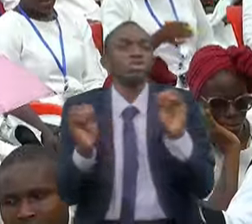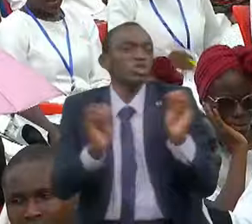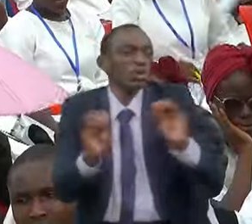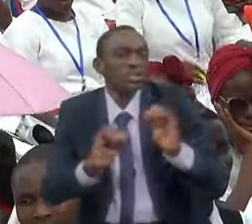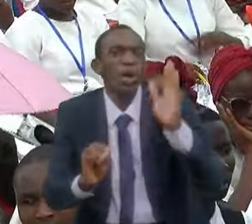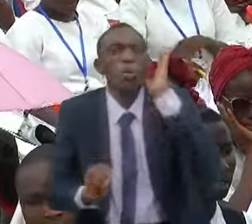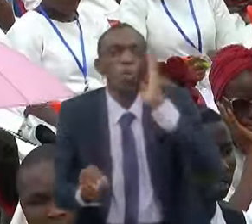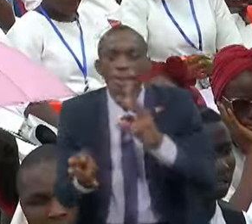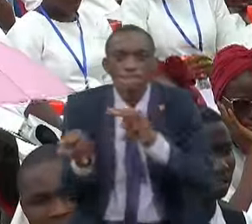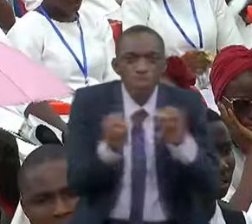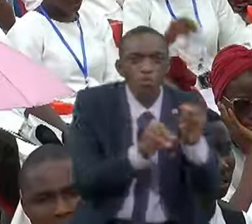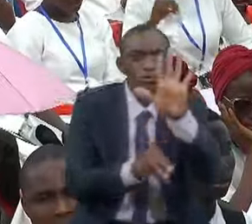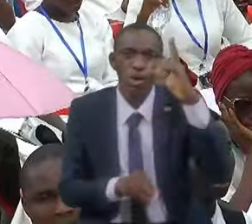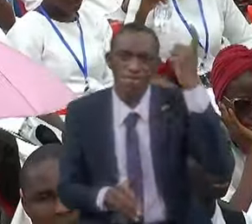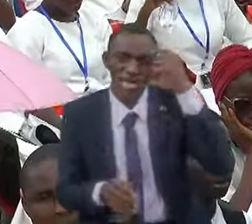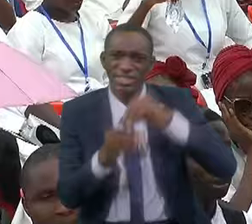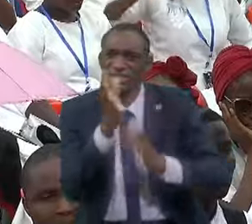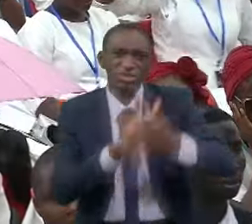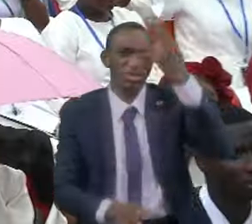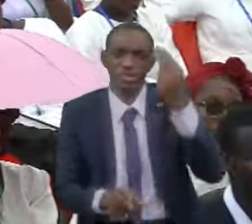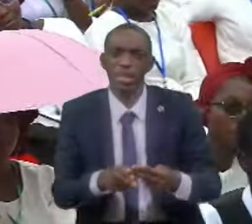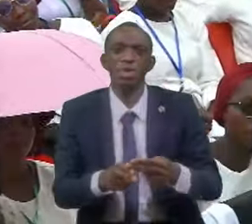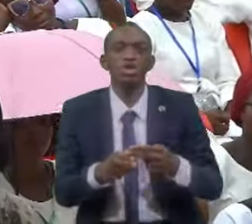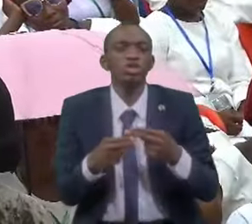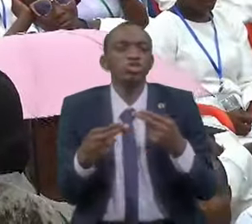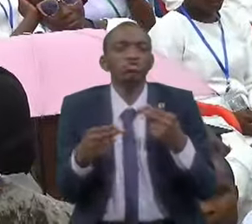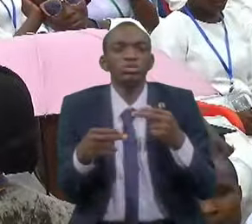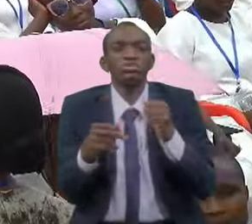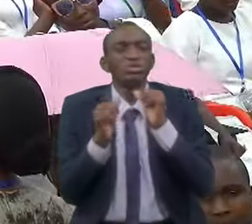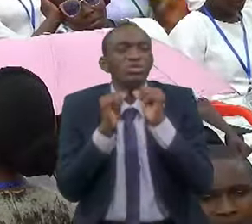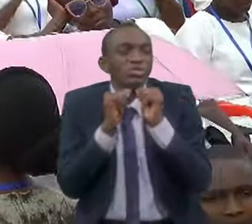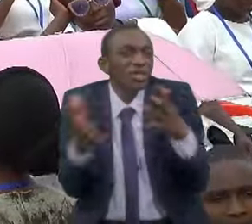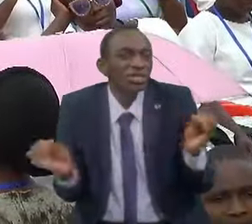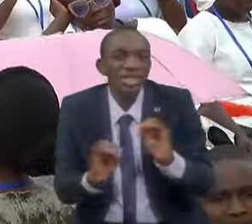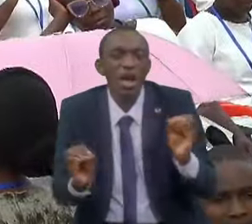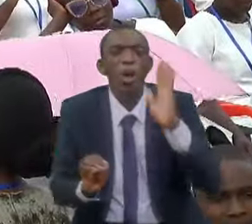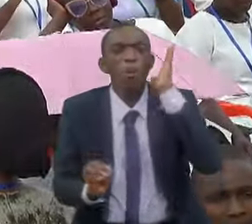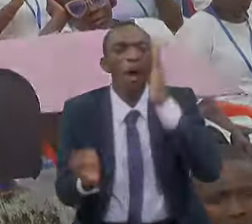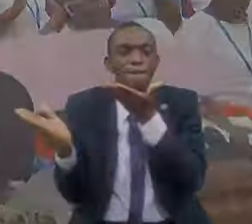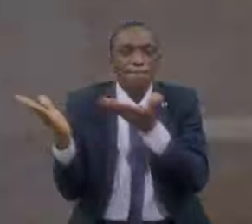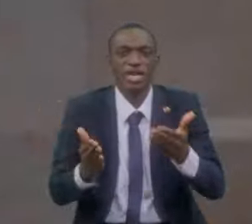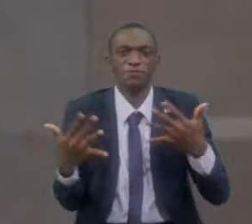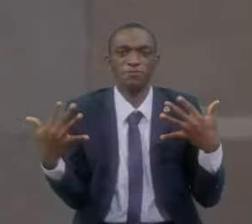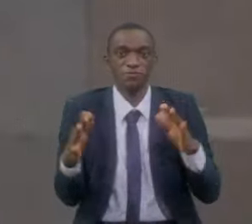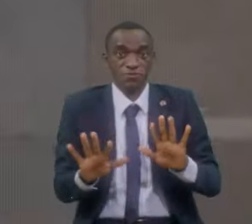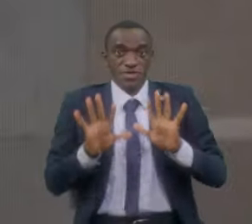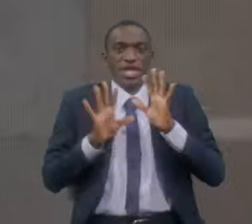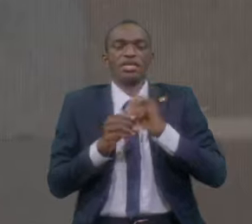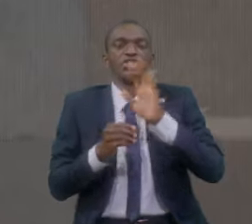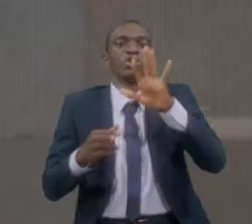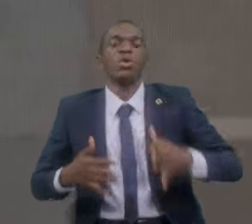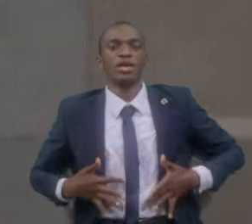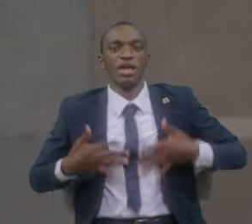mind. Amen. Nothing will bring fear in your life. You will be more than a